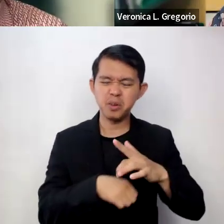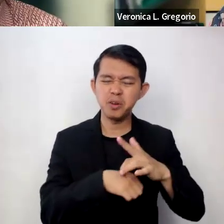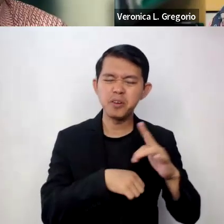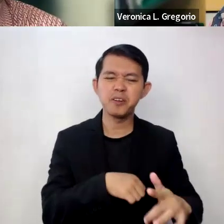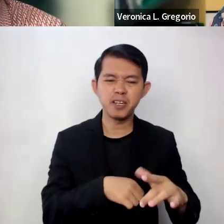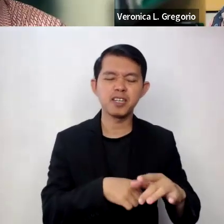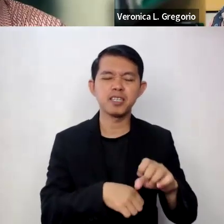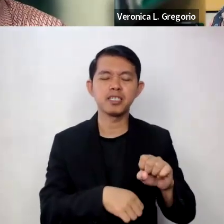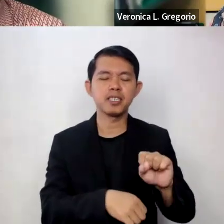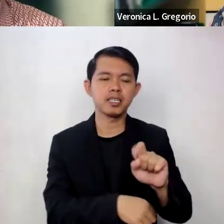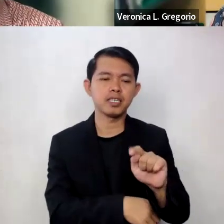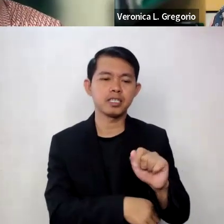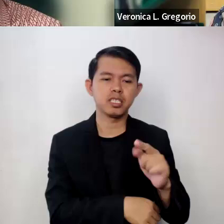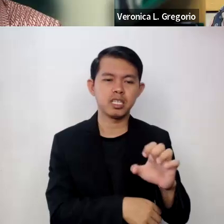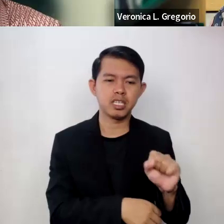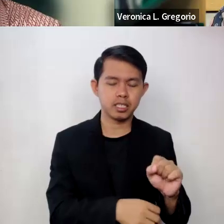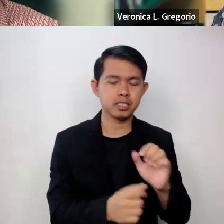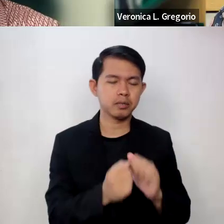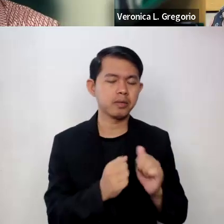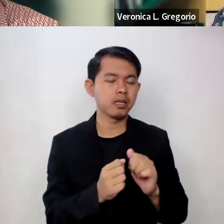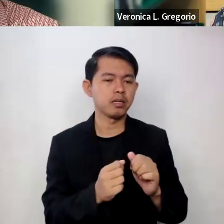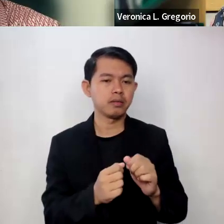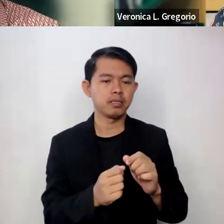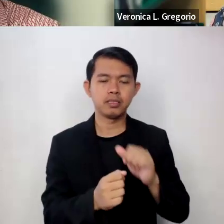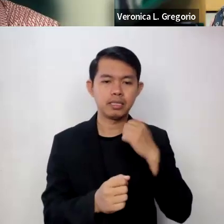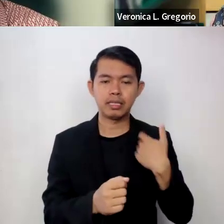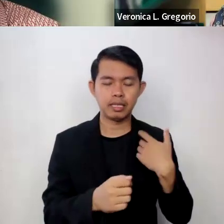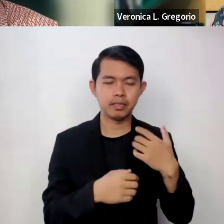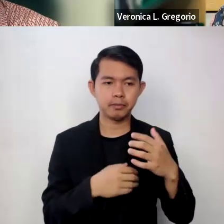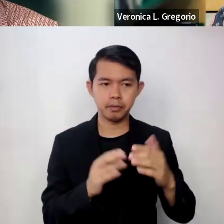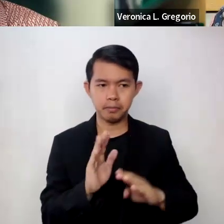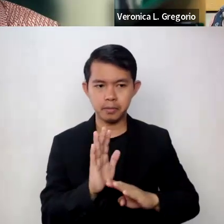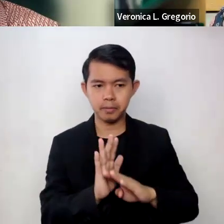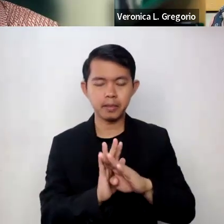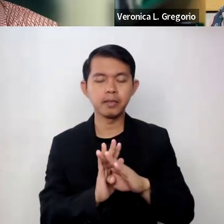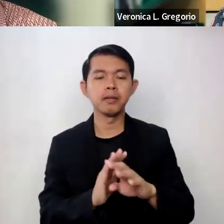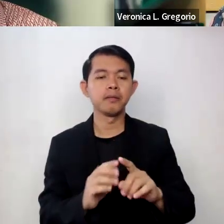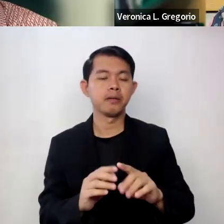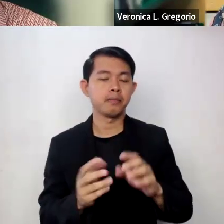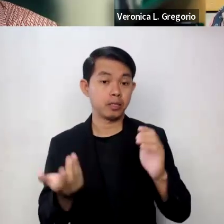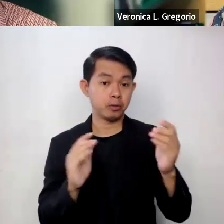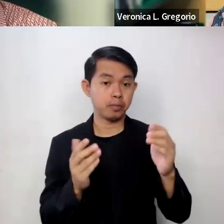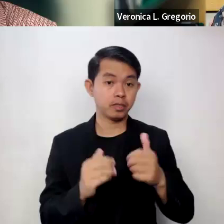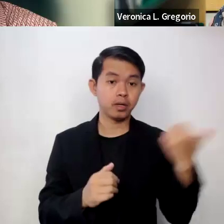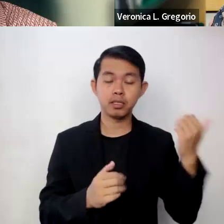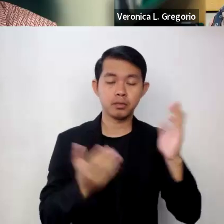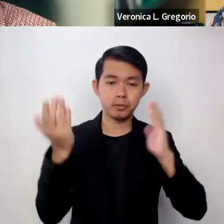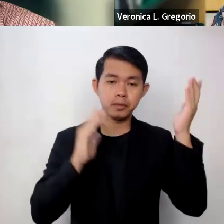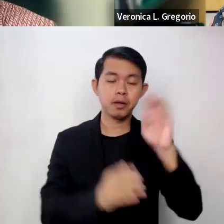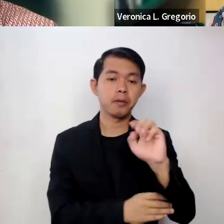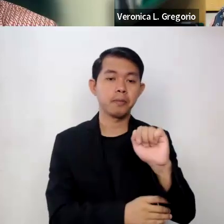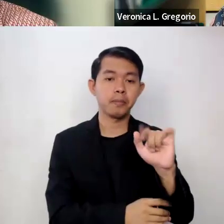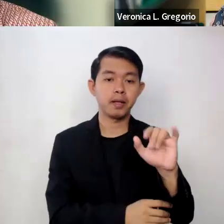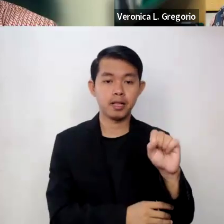So conversations are very different if you compare it to Malaysia. They've been talking about in sociology departments in Malaysia